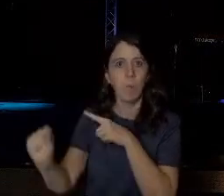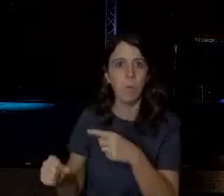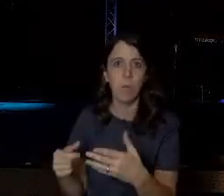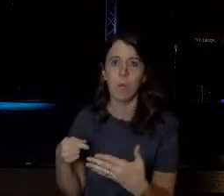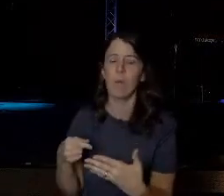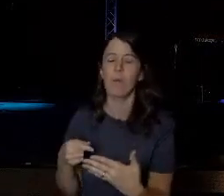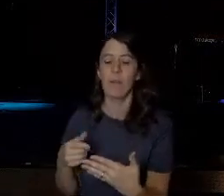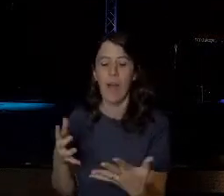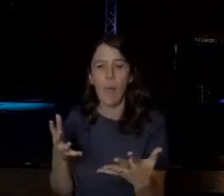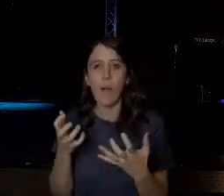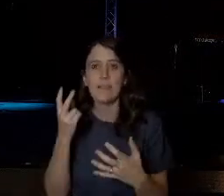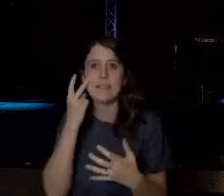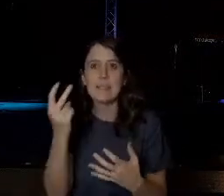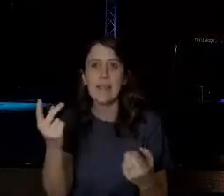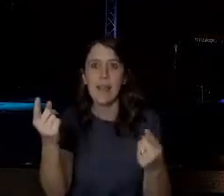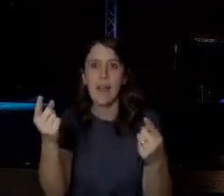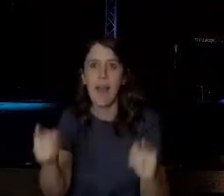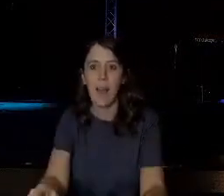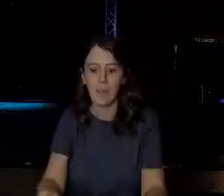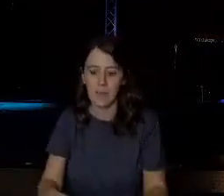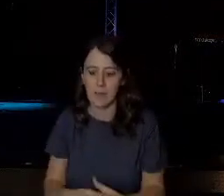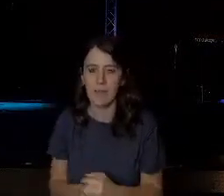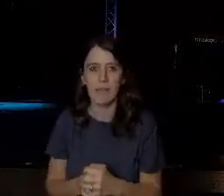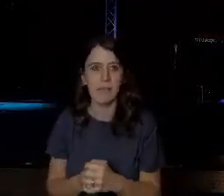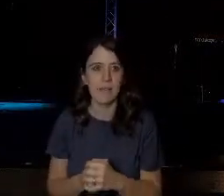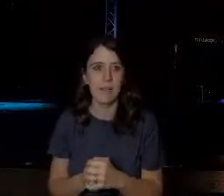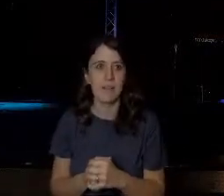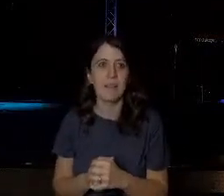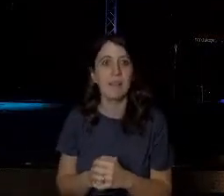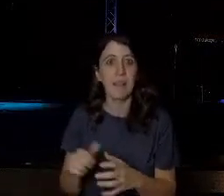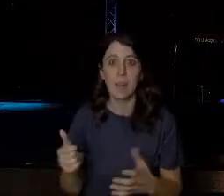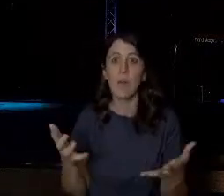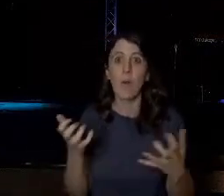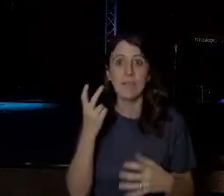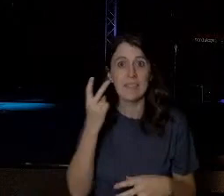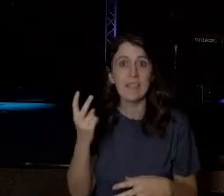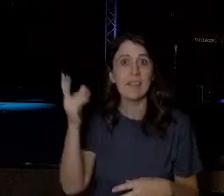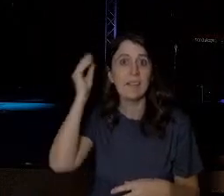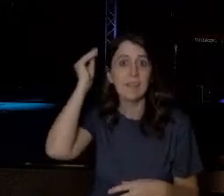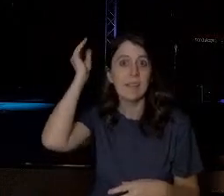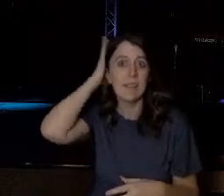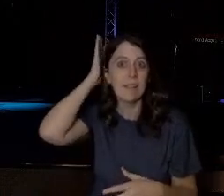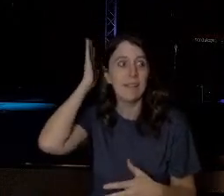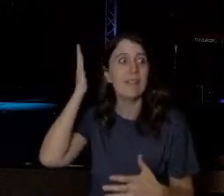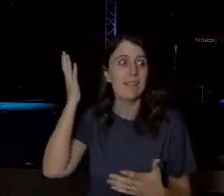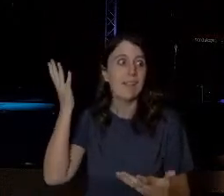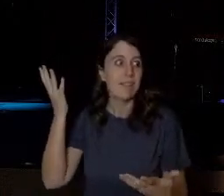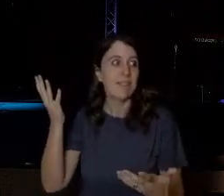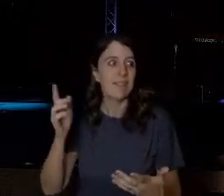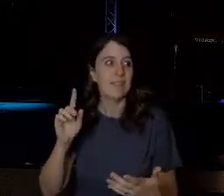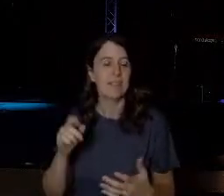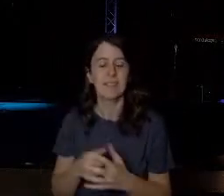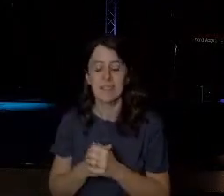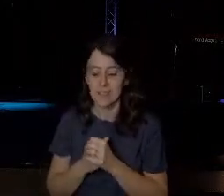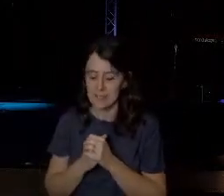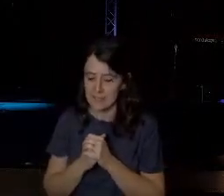this happen. Anyone else on board for a replay room? Just me? No? Everybody? All right.